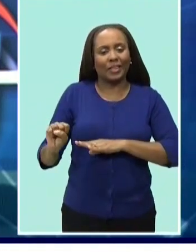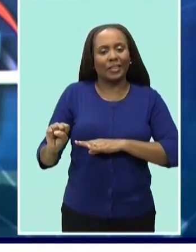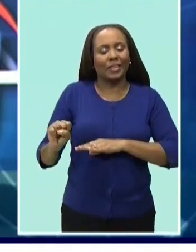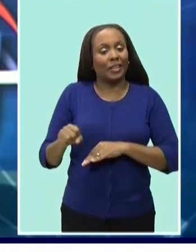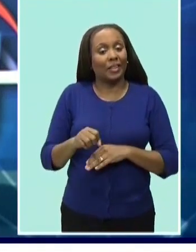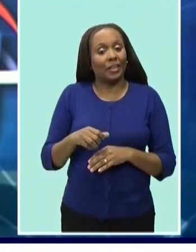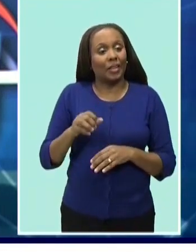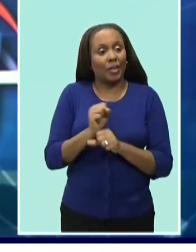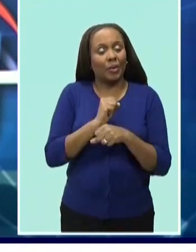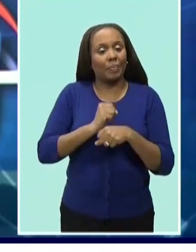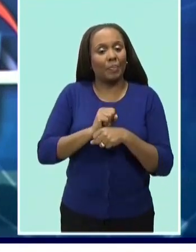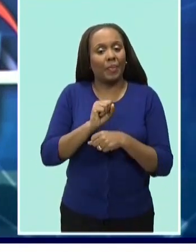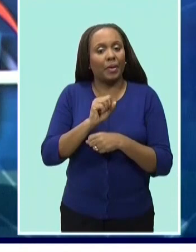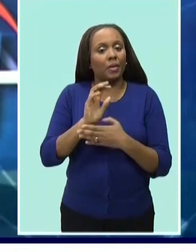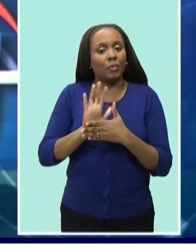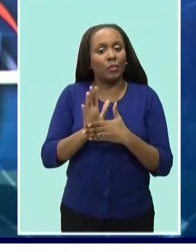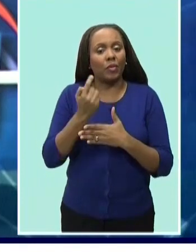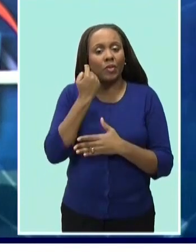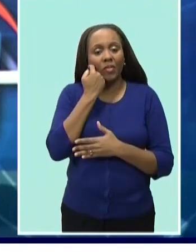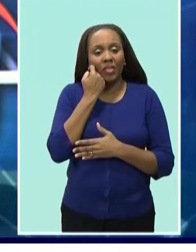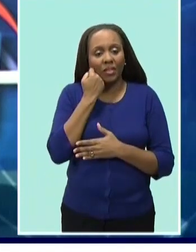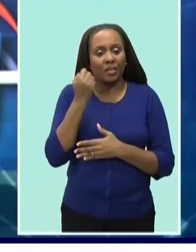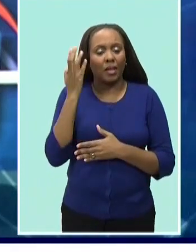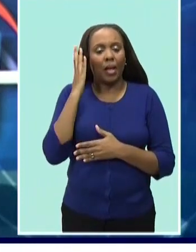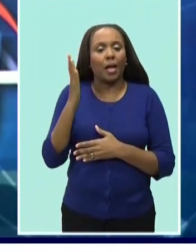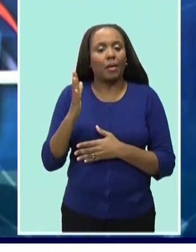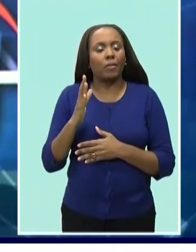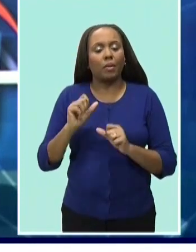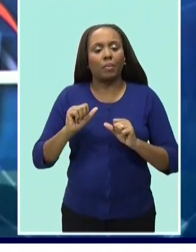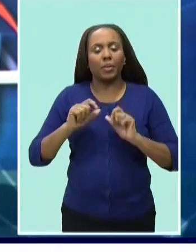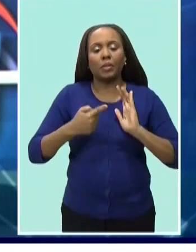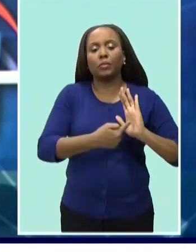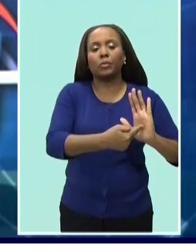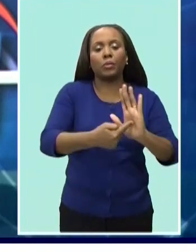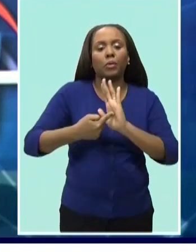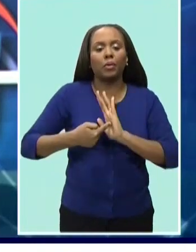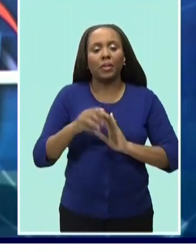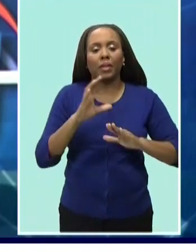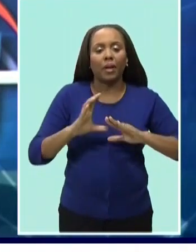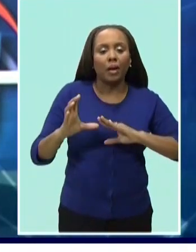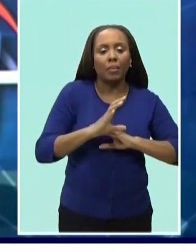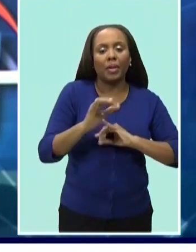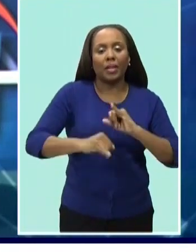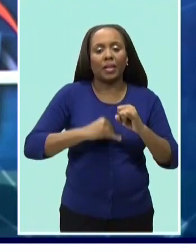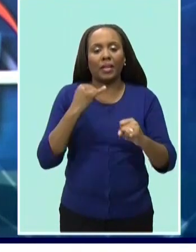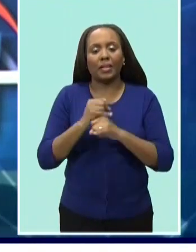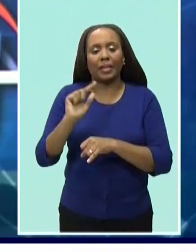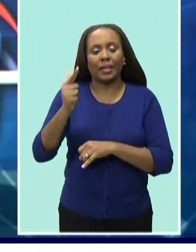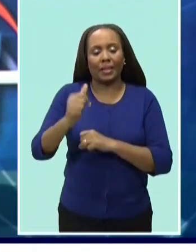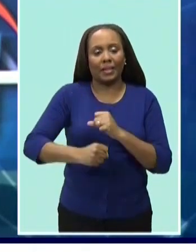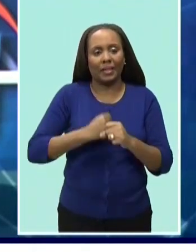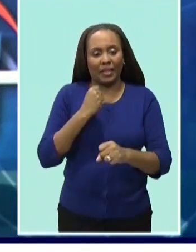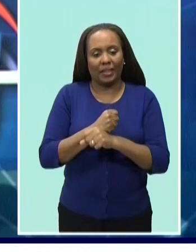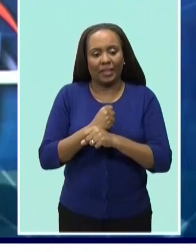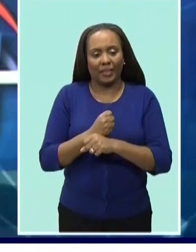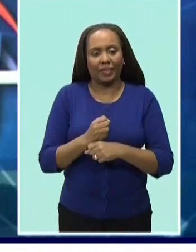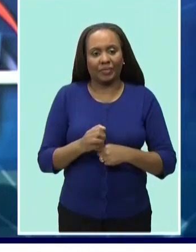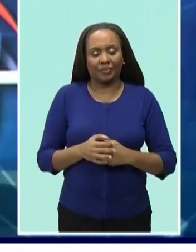Call Home, is set to be premiered in regional and international cinemas later this year. Our Rianne Phillips has more.